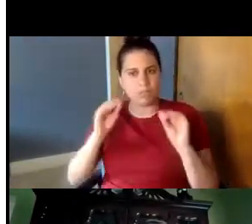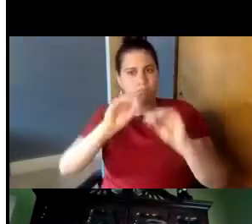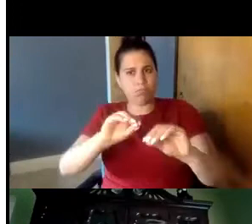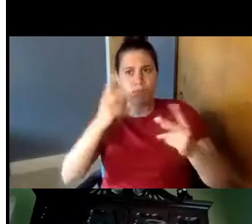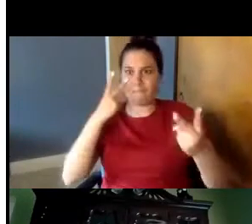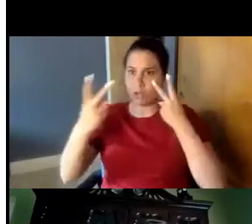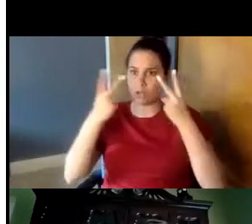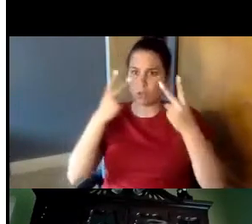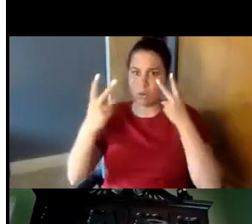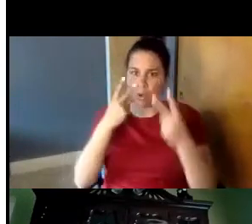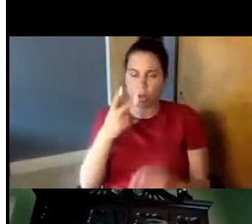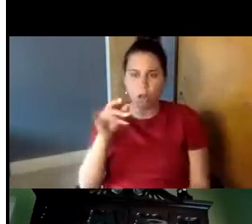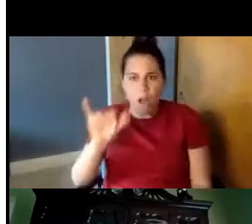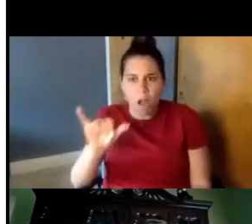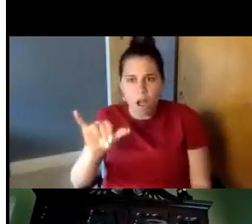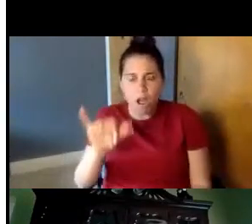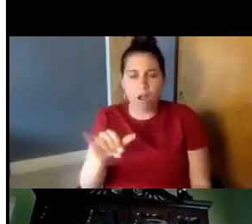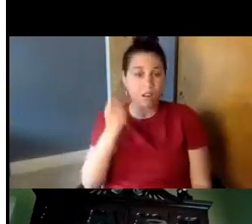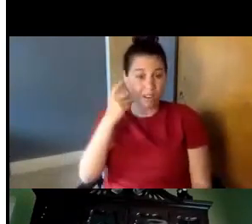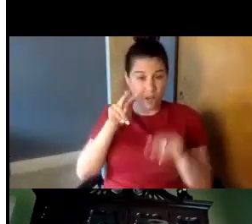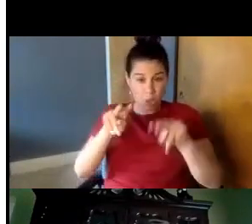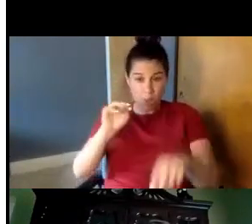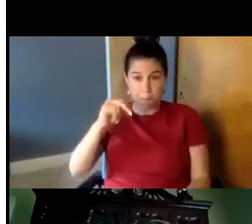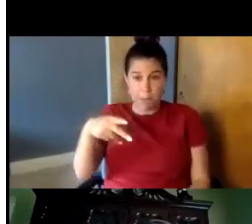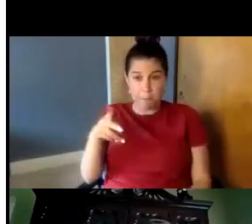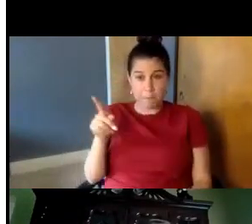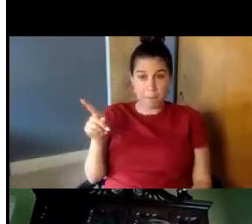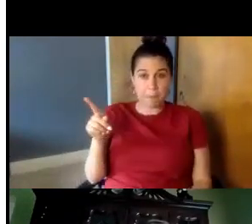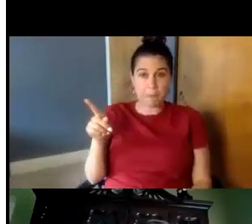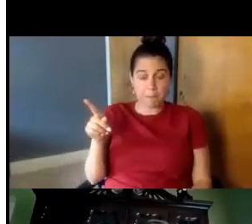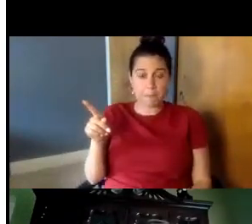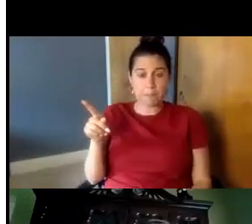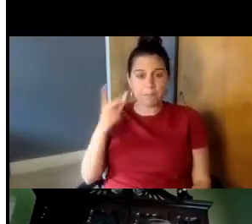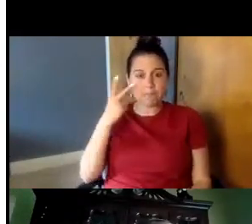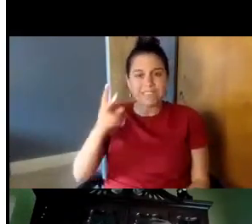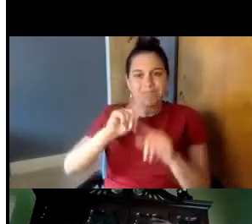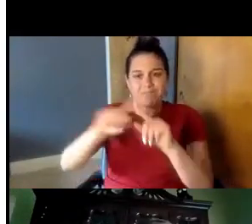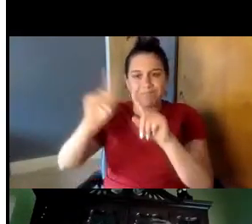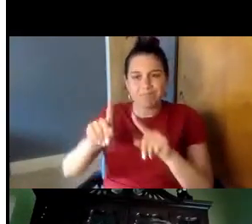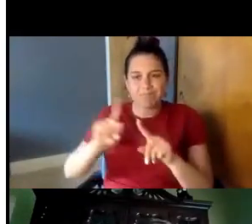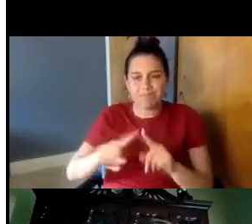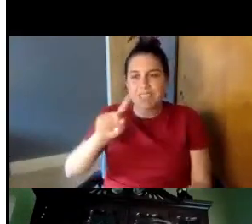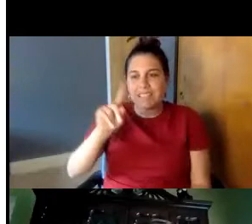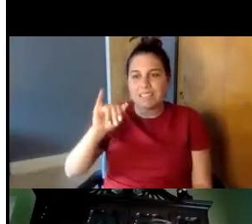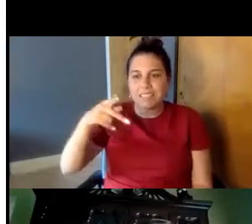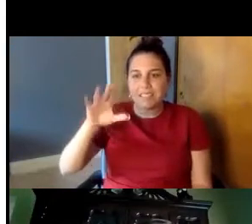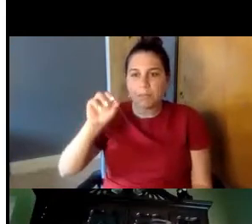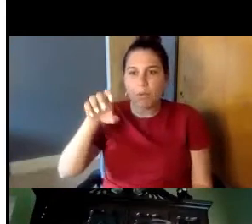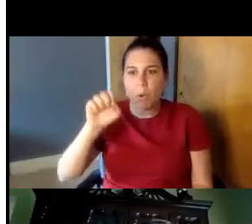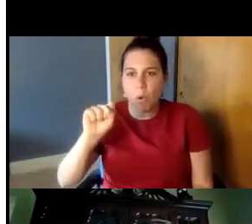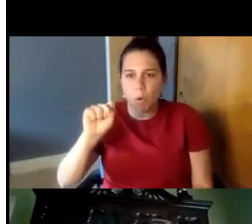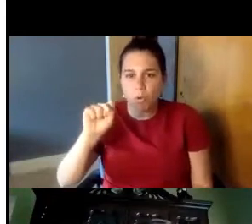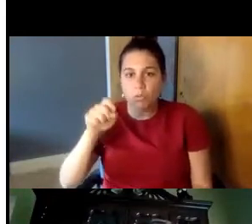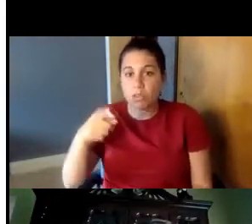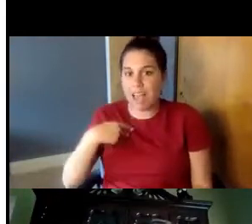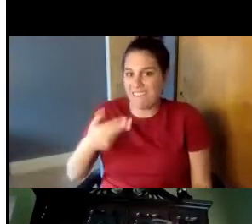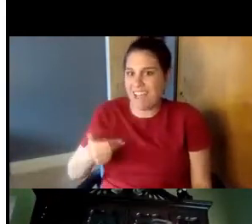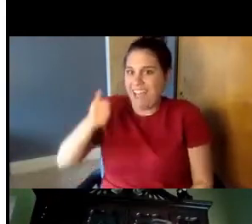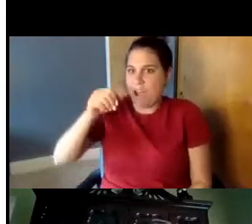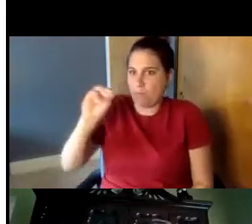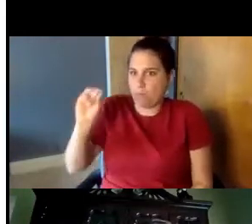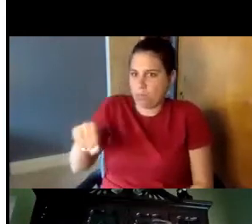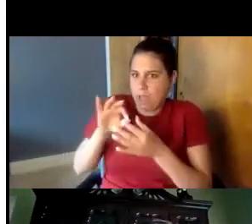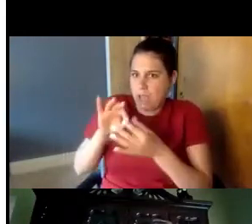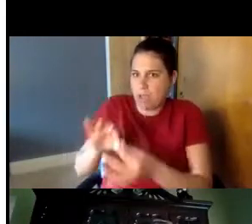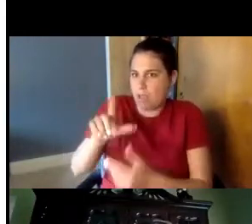way. So this map shows the zip codes with higher percentages of Latino residents.